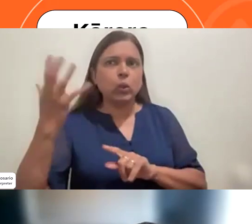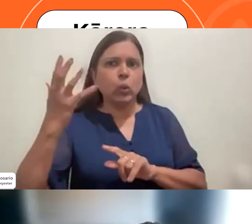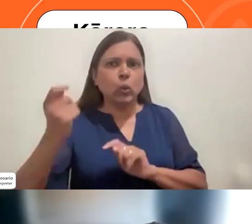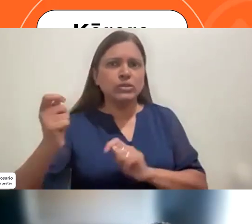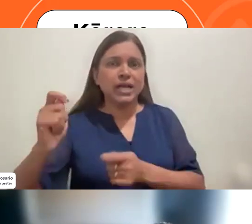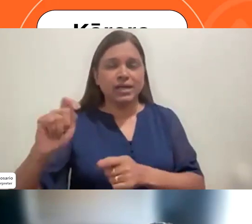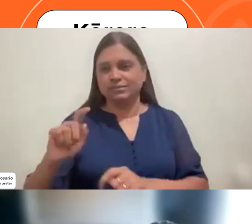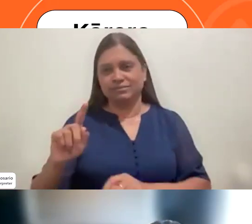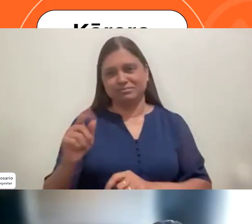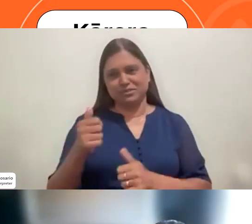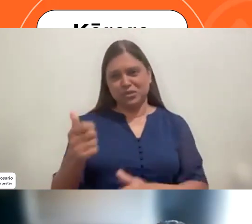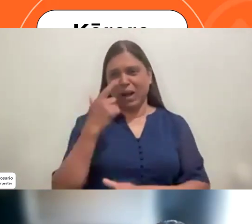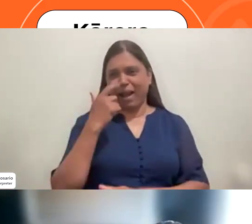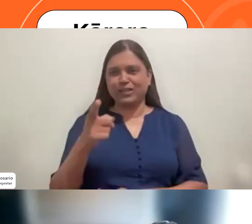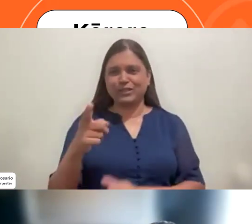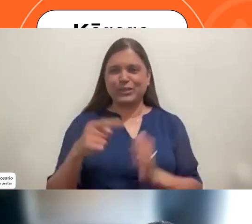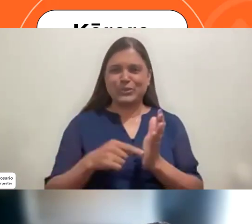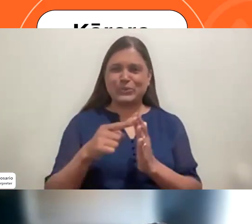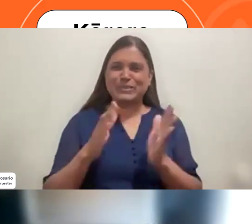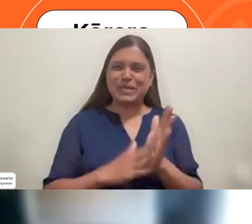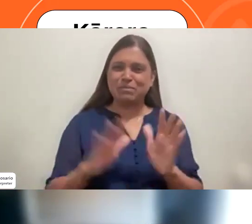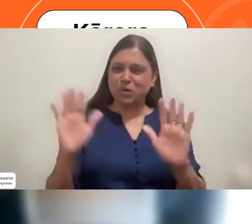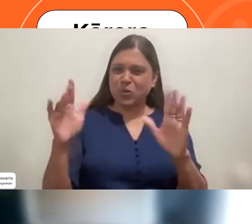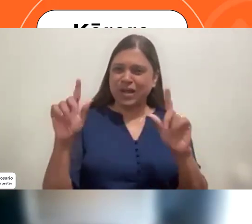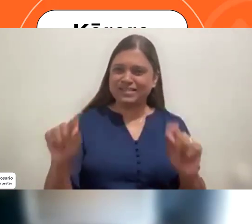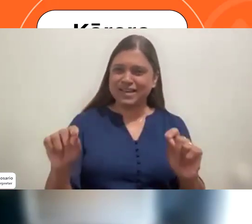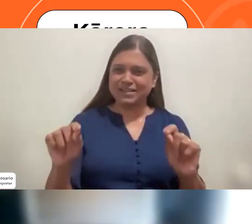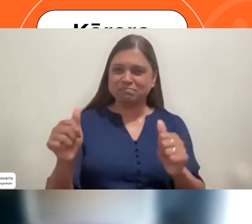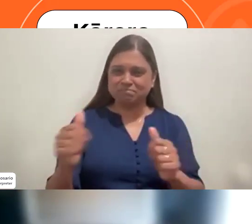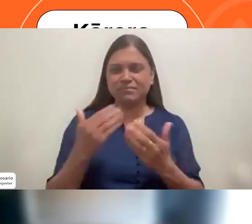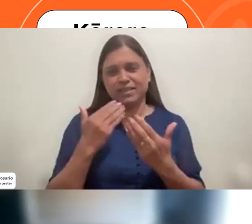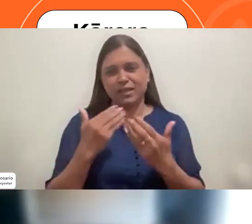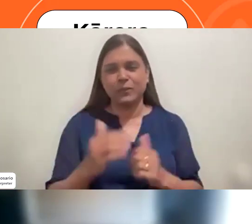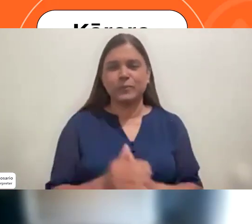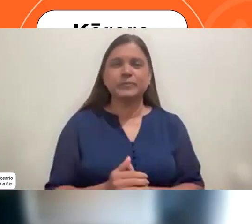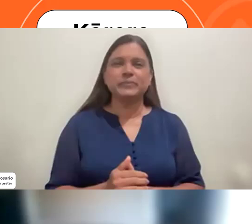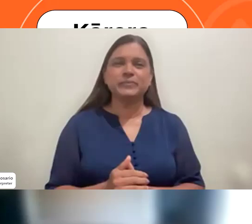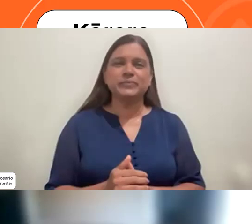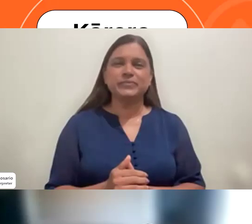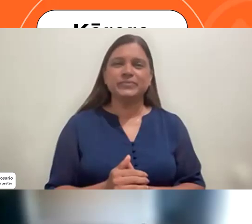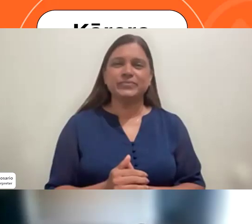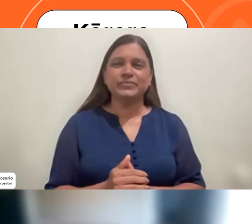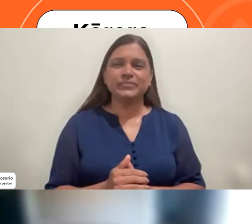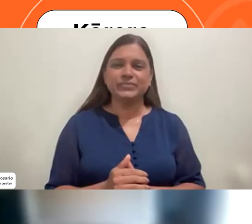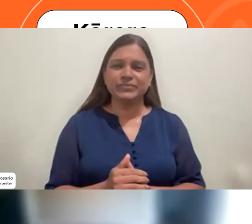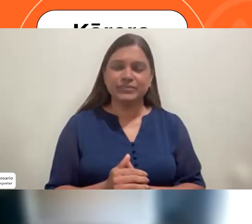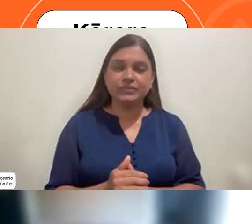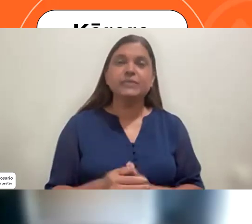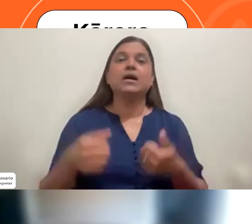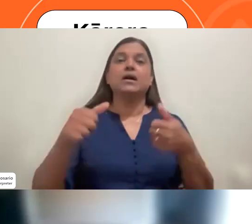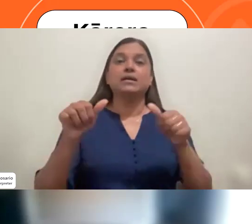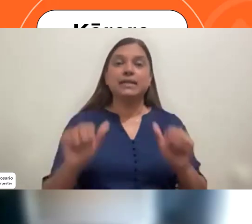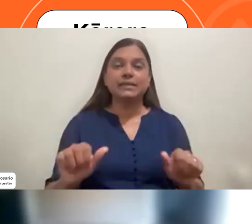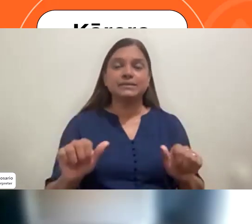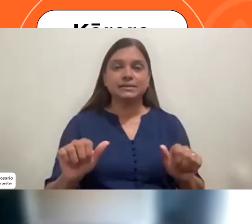good luck to you. Well done. Thanks very much, Tim. That was epic. And we'll now move